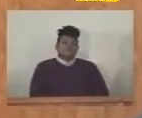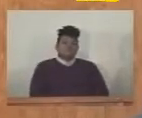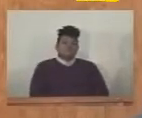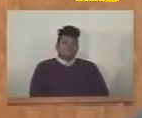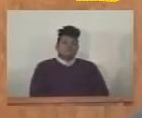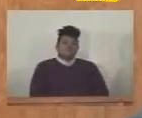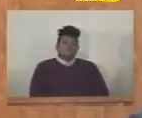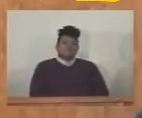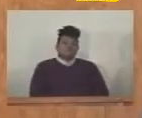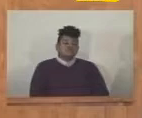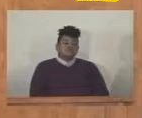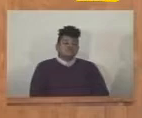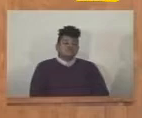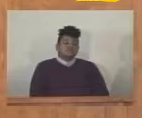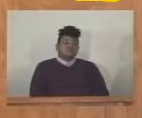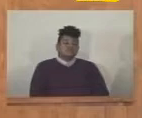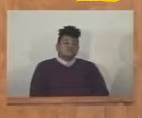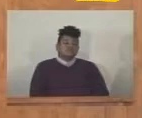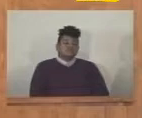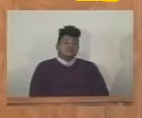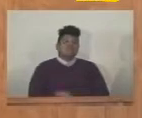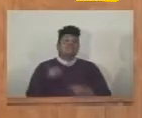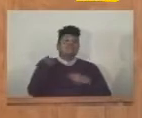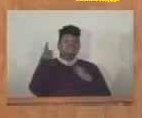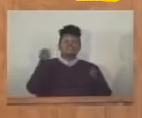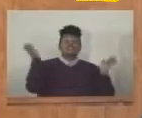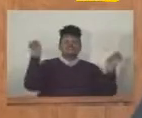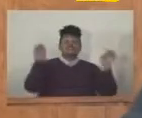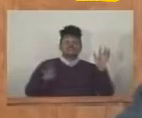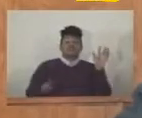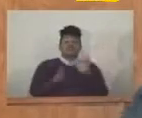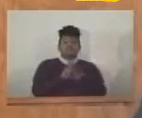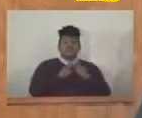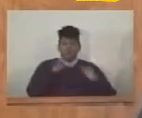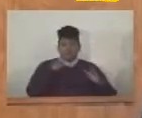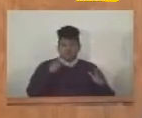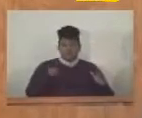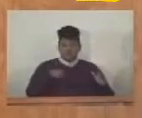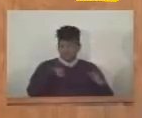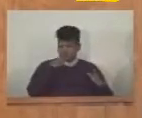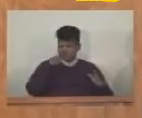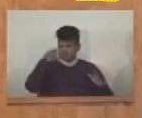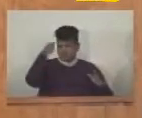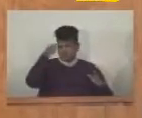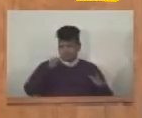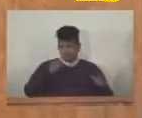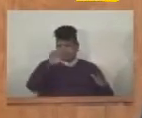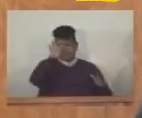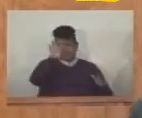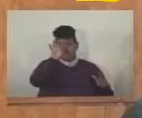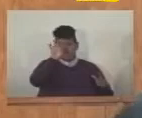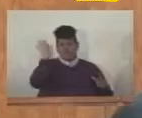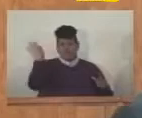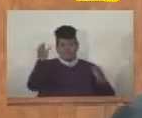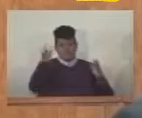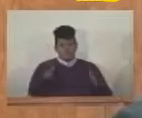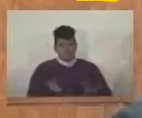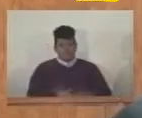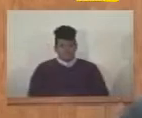since the state of emergency, we are told they have detained 499 persons.